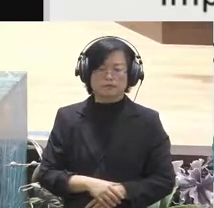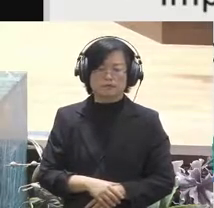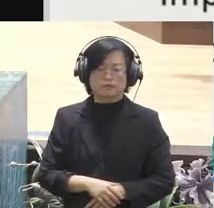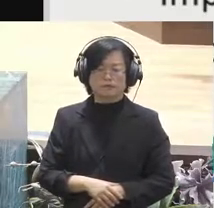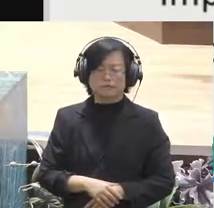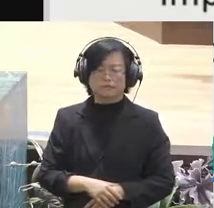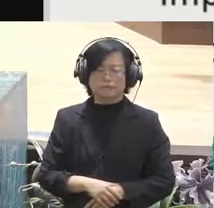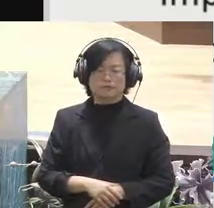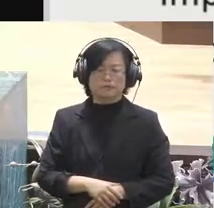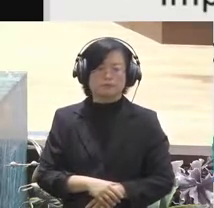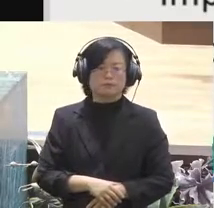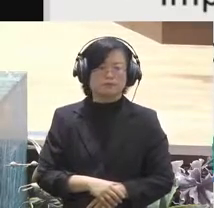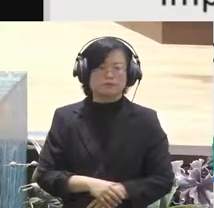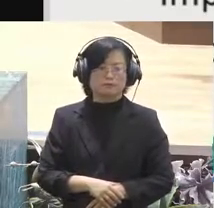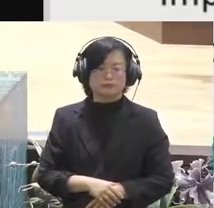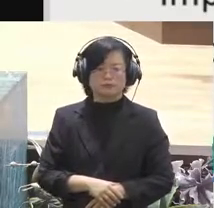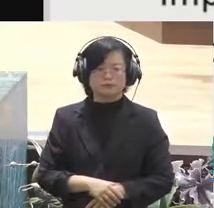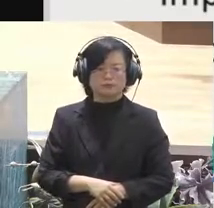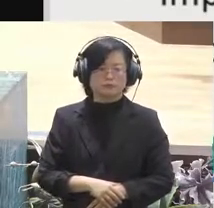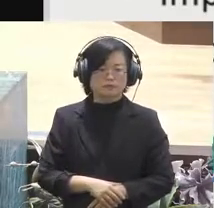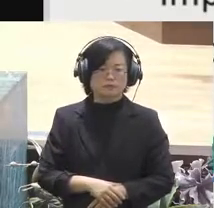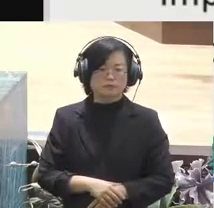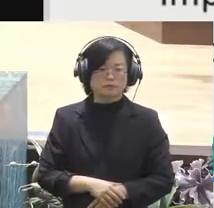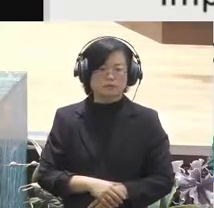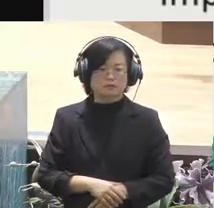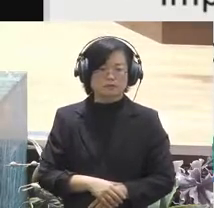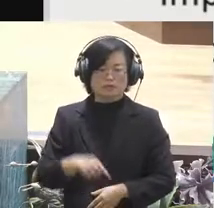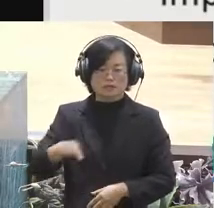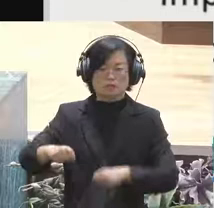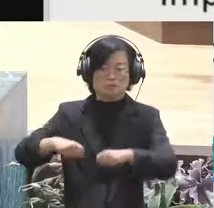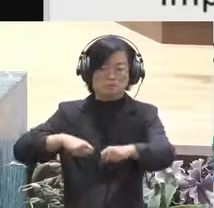The benefit include, obviously, this will improve our transparency,